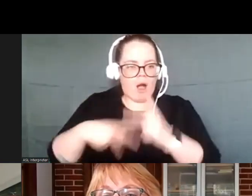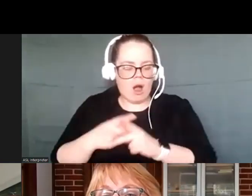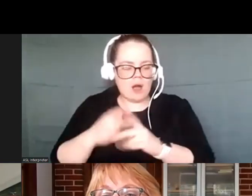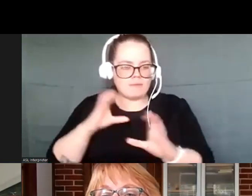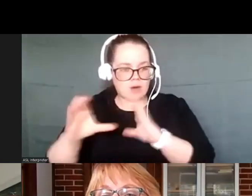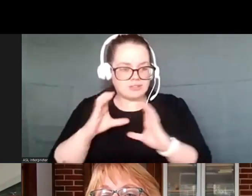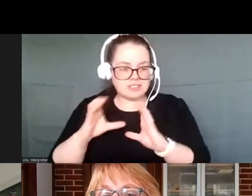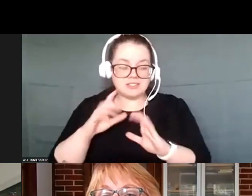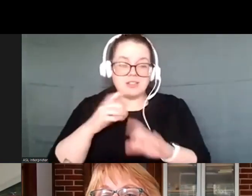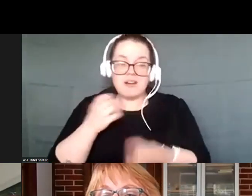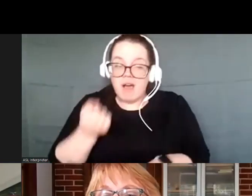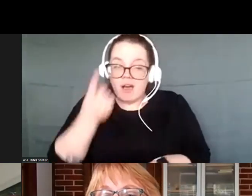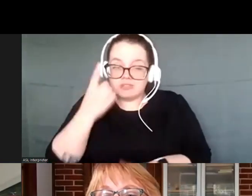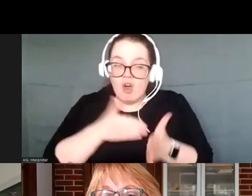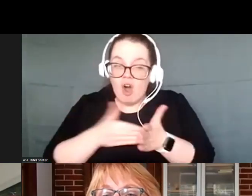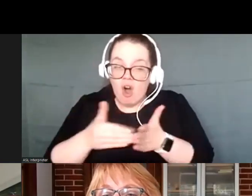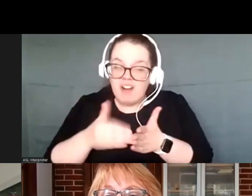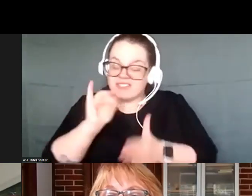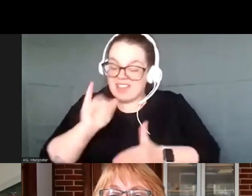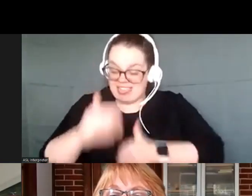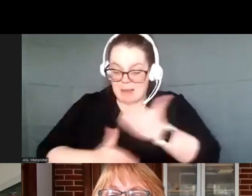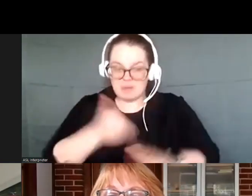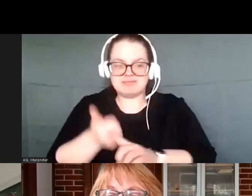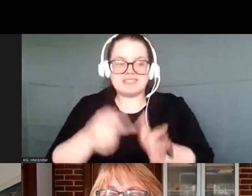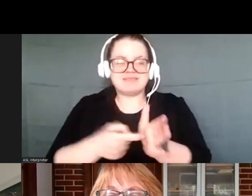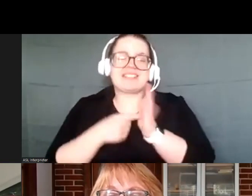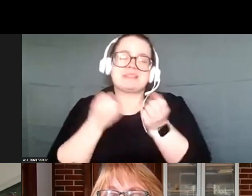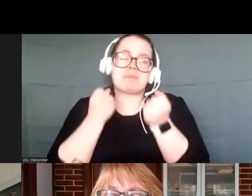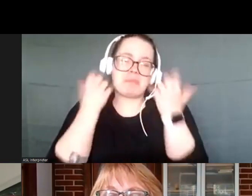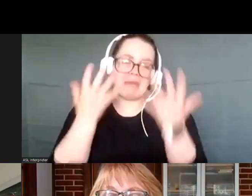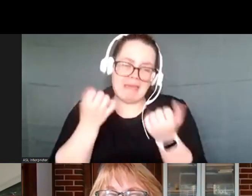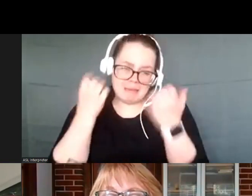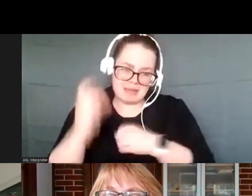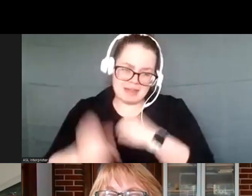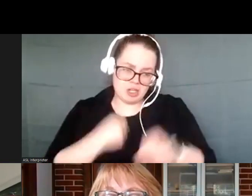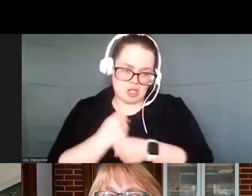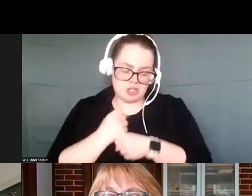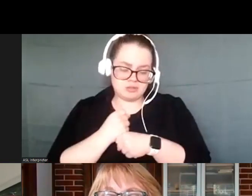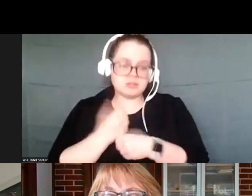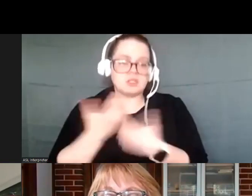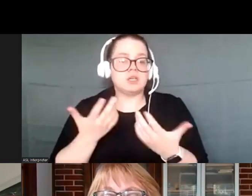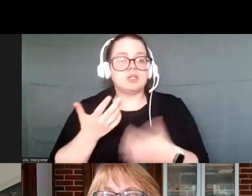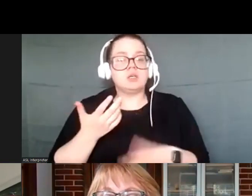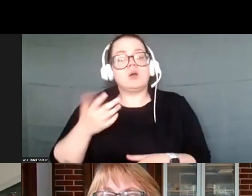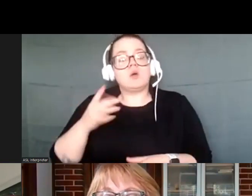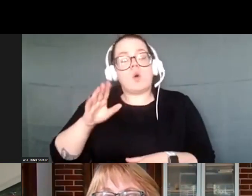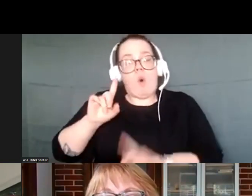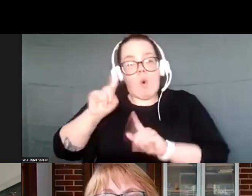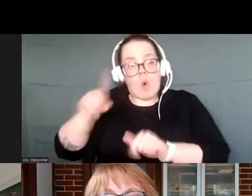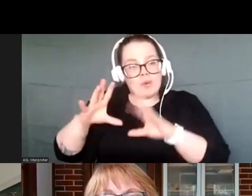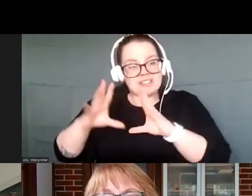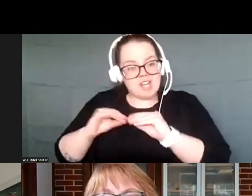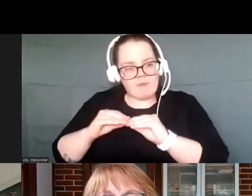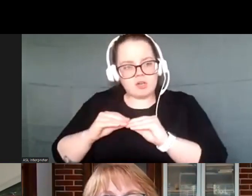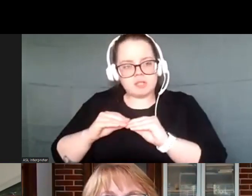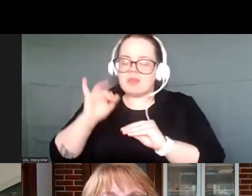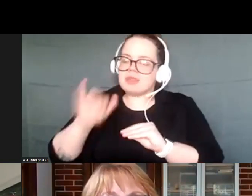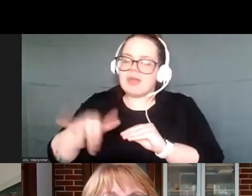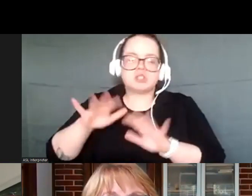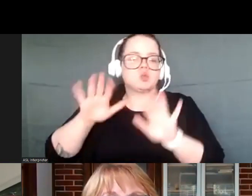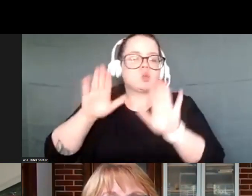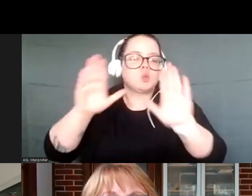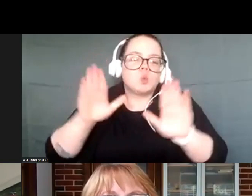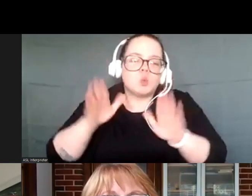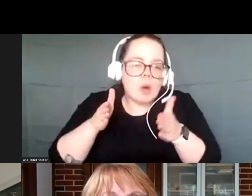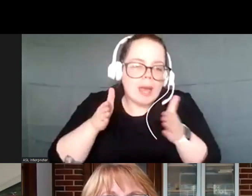many years, you know? So going to conferences is a really great way to do that. It's actually absolutely not the time